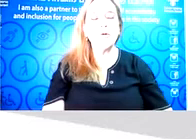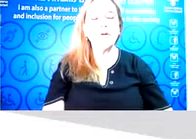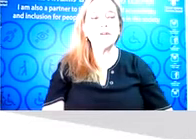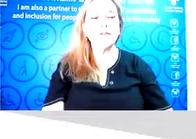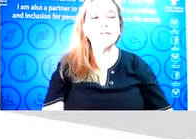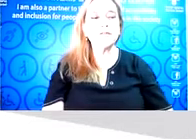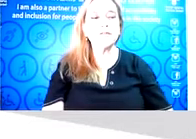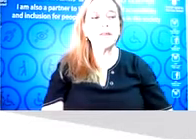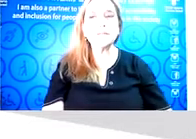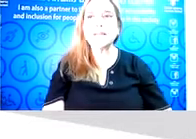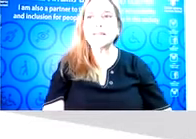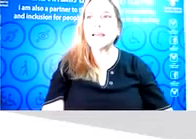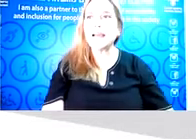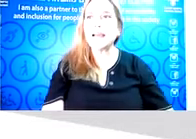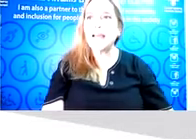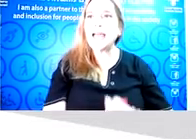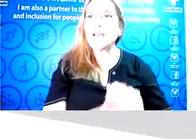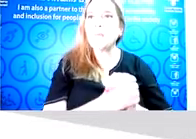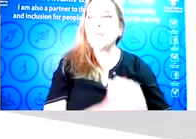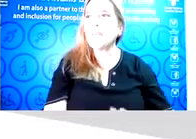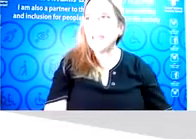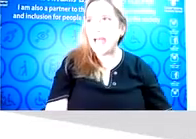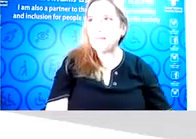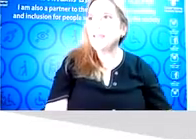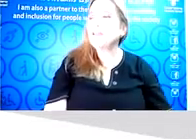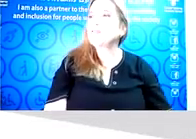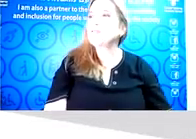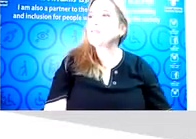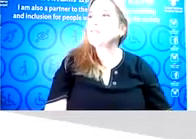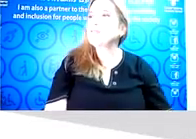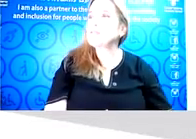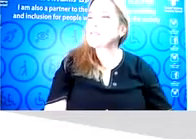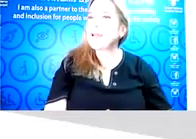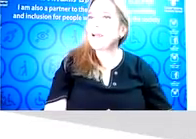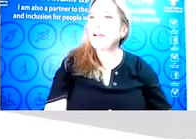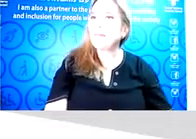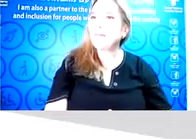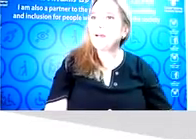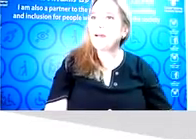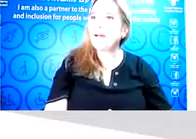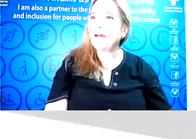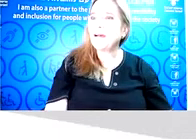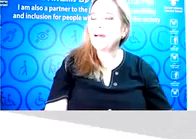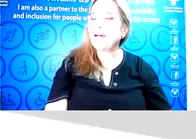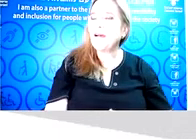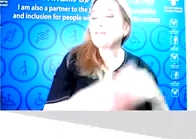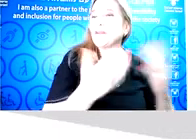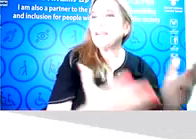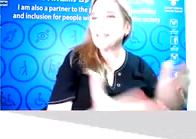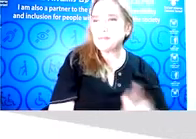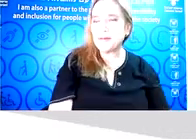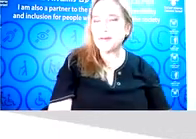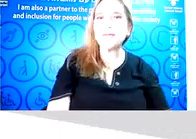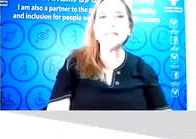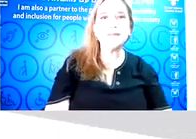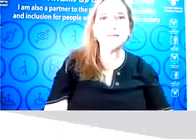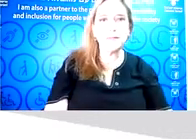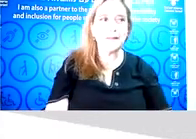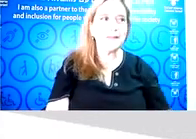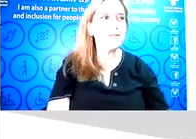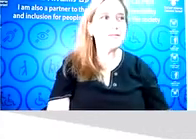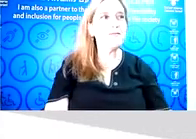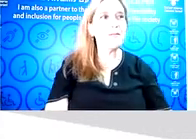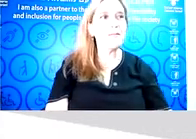in the order of speakers, but I am more than happy to introduce our returning speaker,